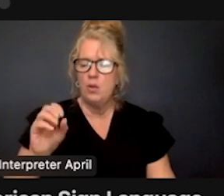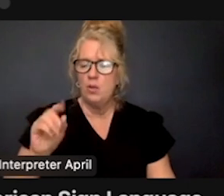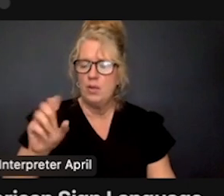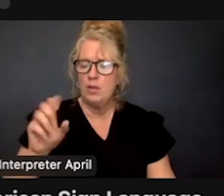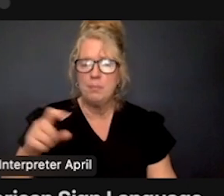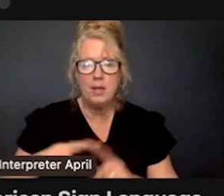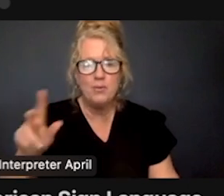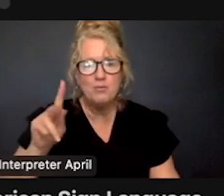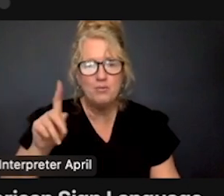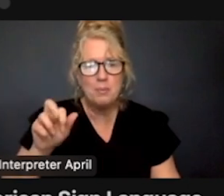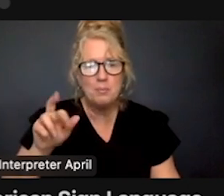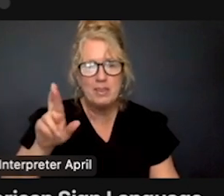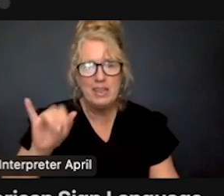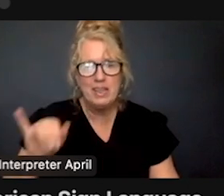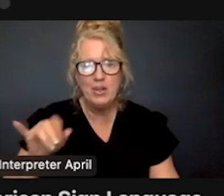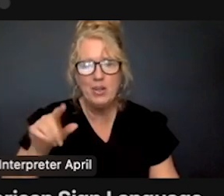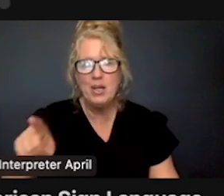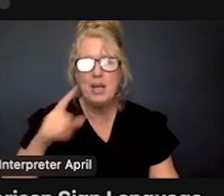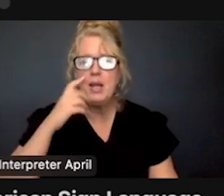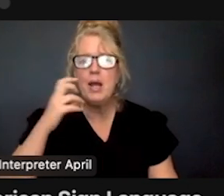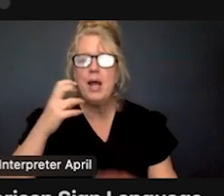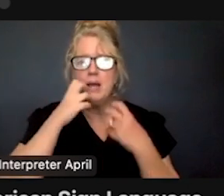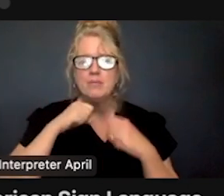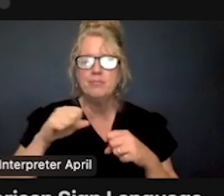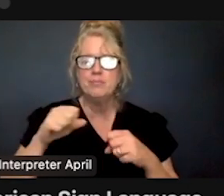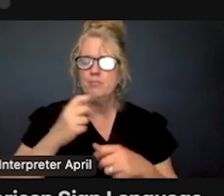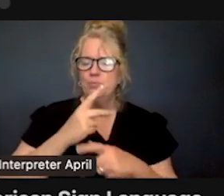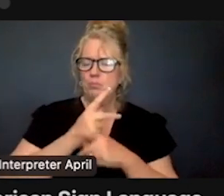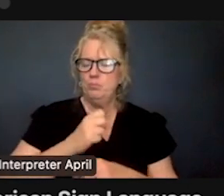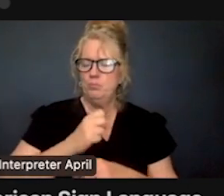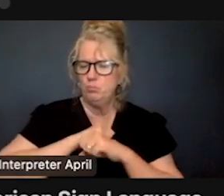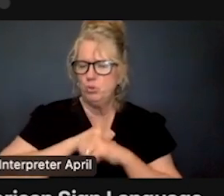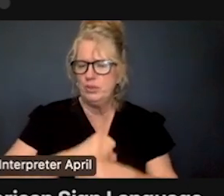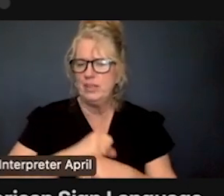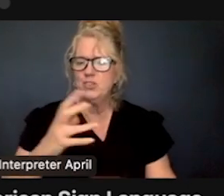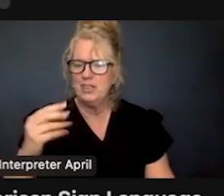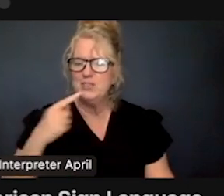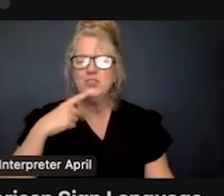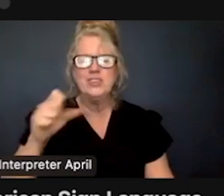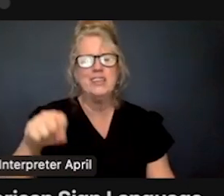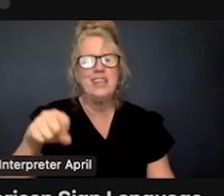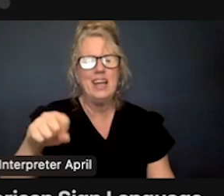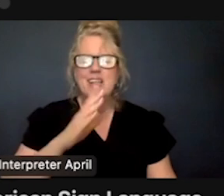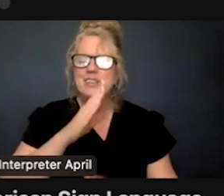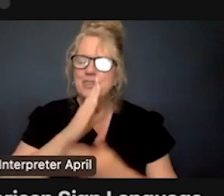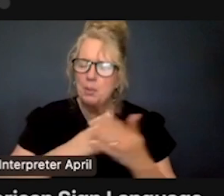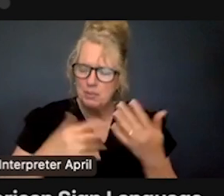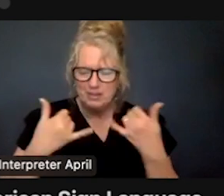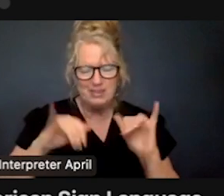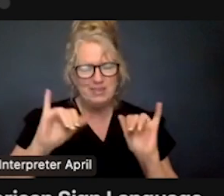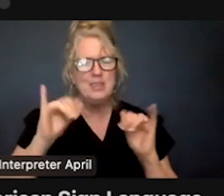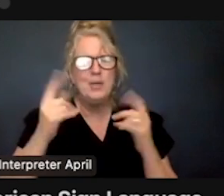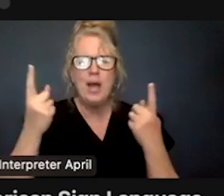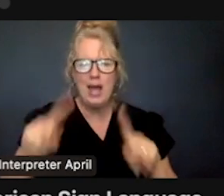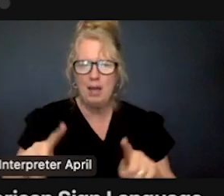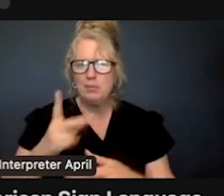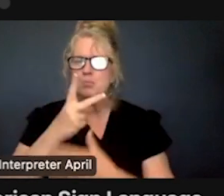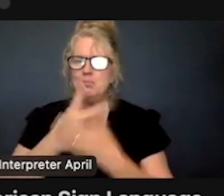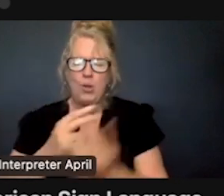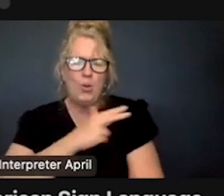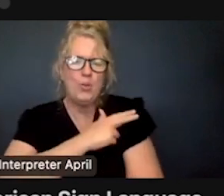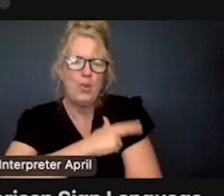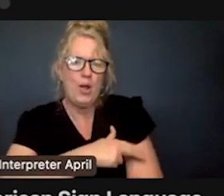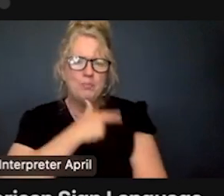Karis Myrick in here, benevolent protection, quote unquote. Yes. And she says, in some ways that still happens both in hospital